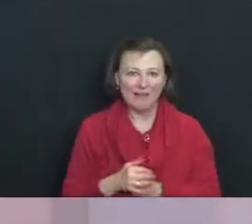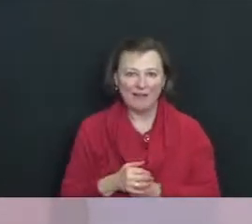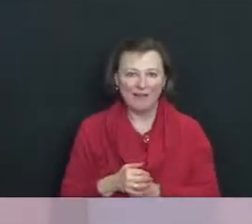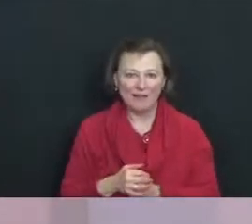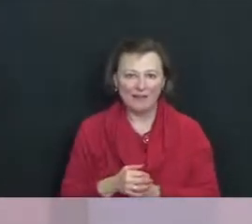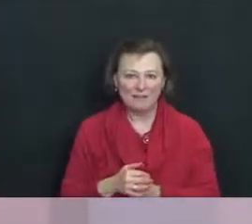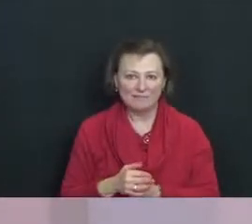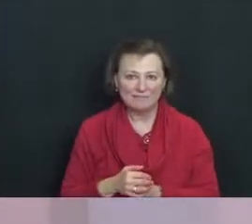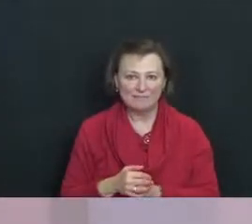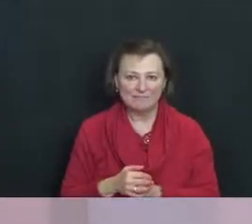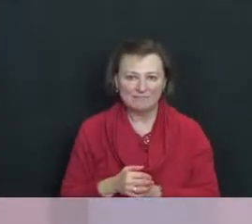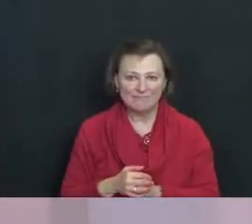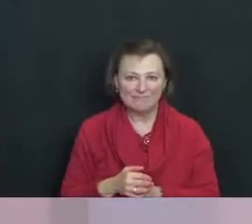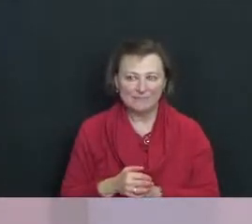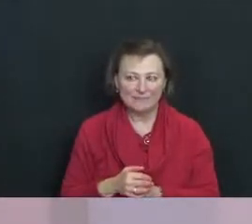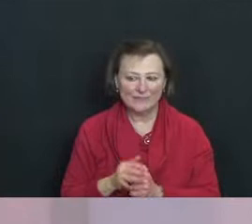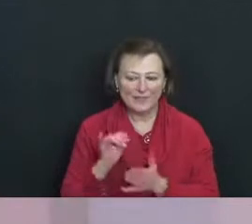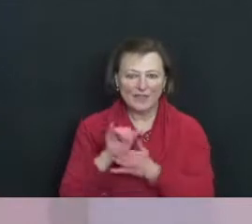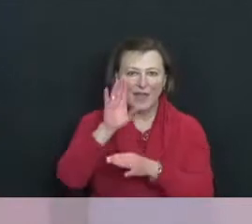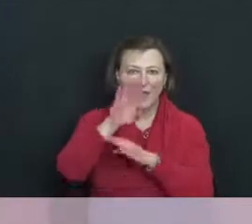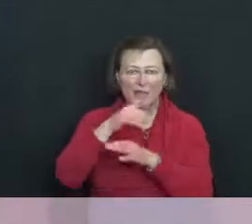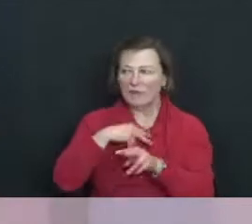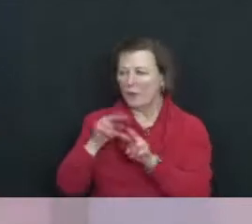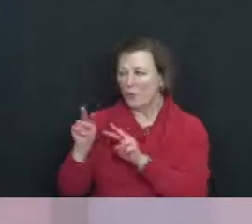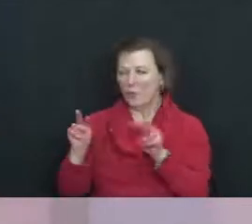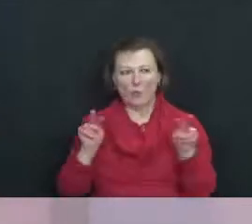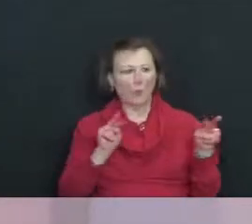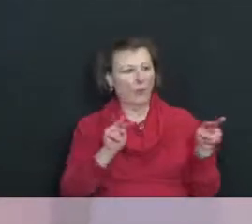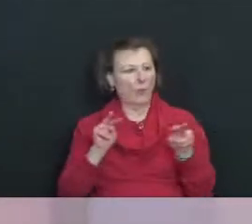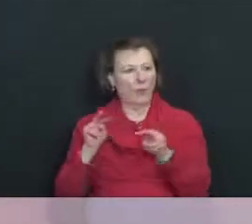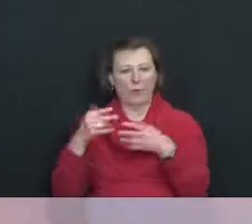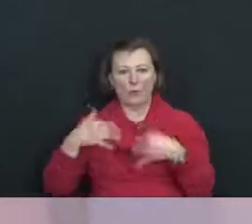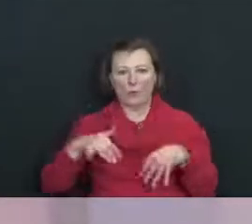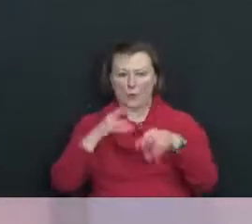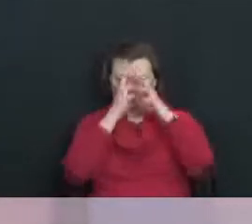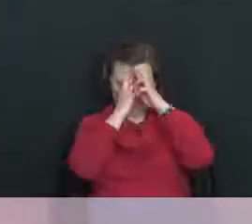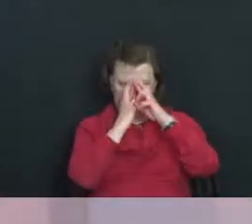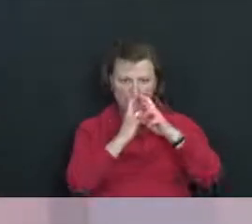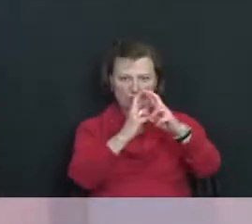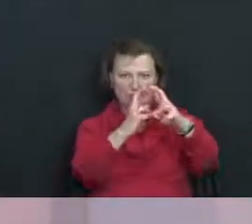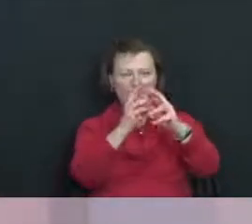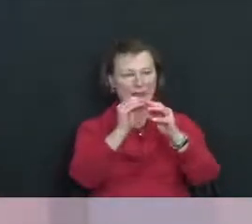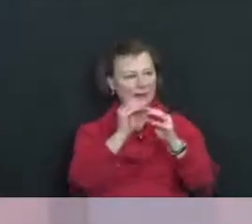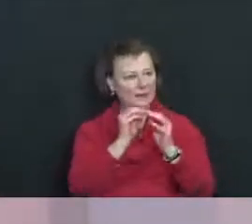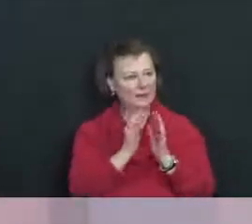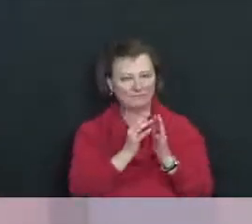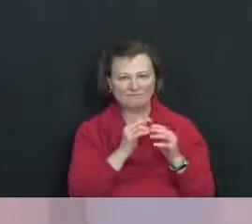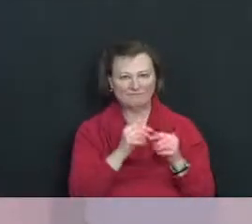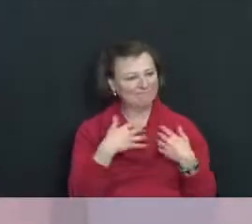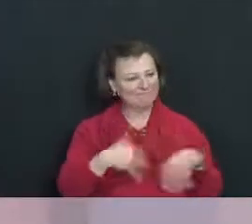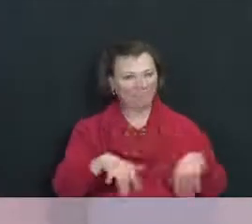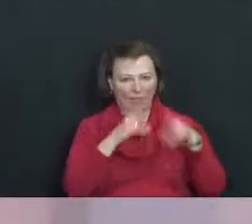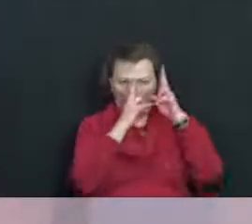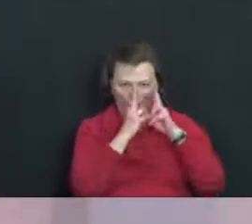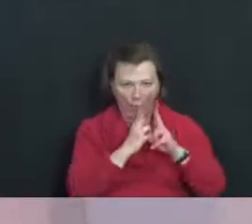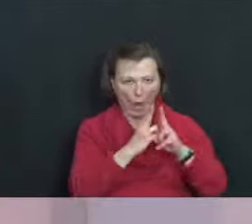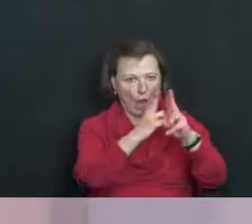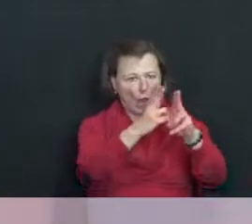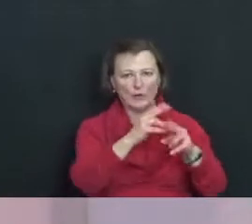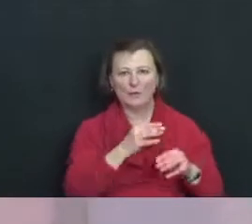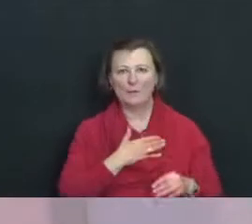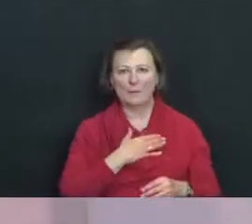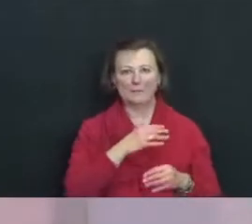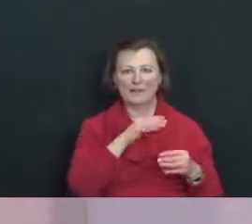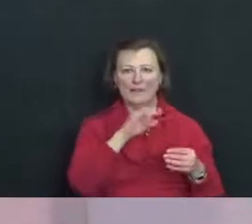And that afternoon, I watched in reverence and admiration as my fellow Unitarian Universalists met these young